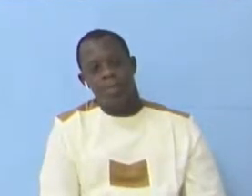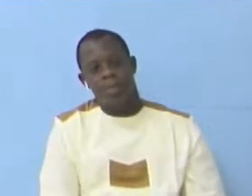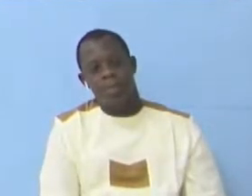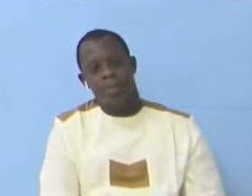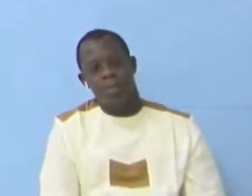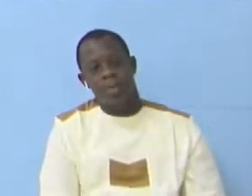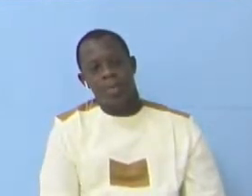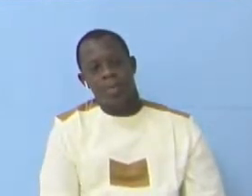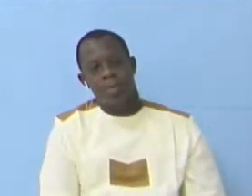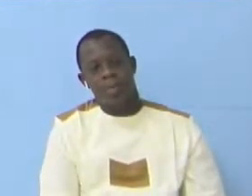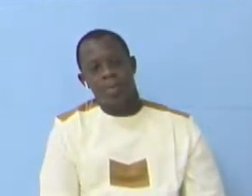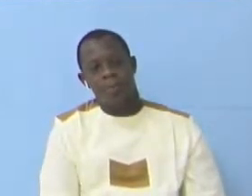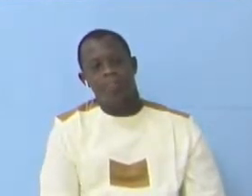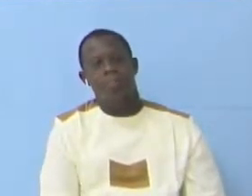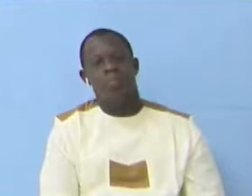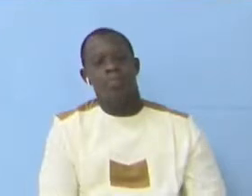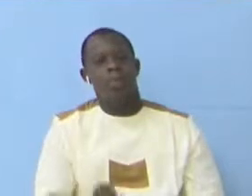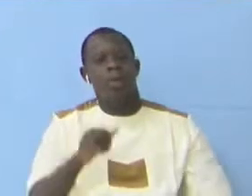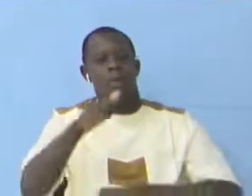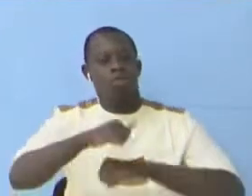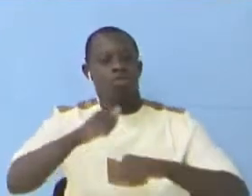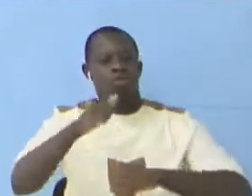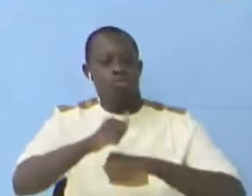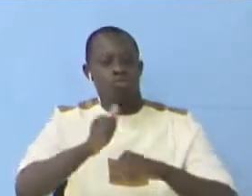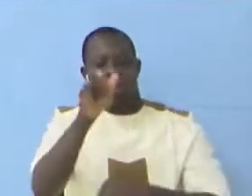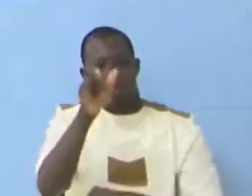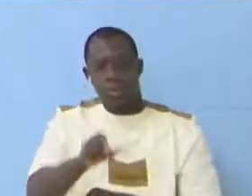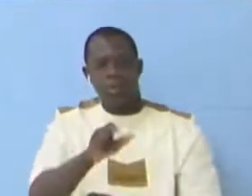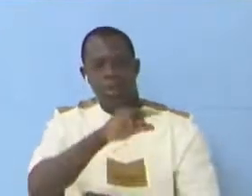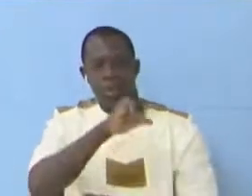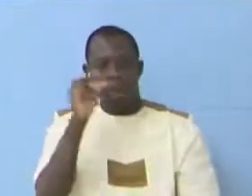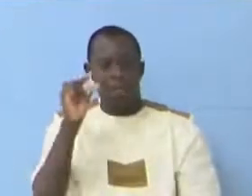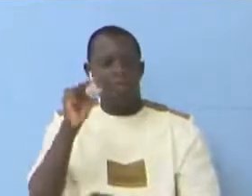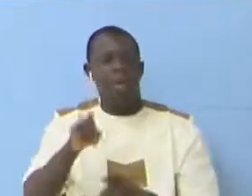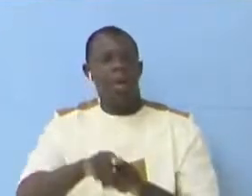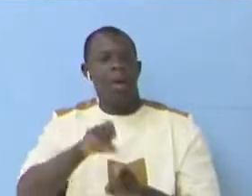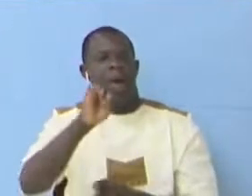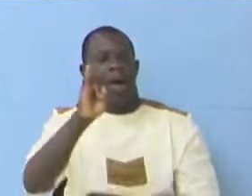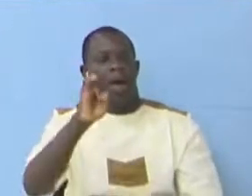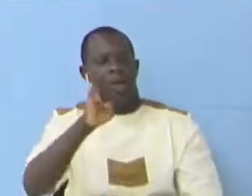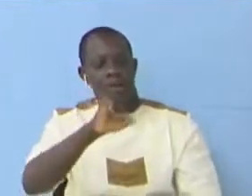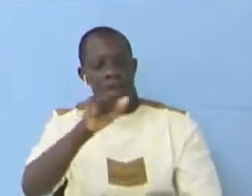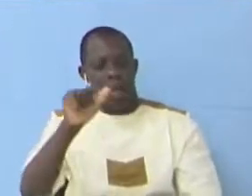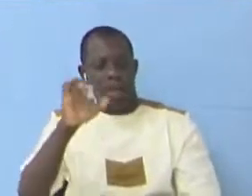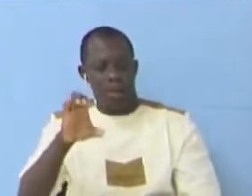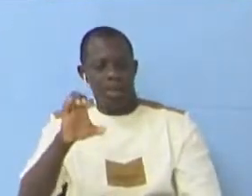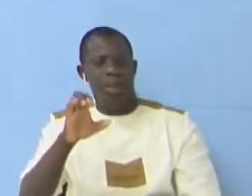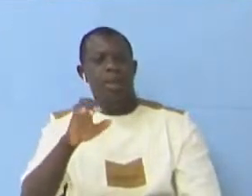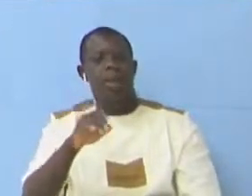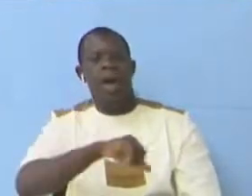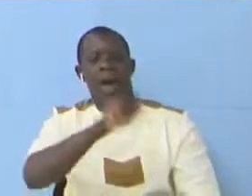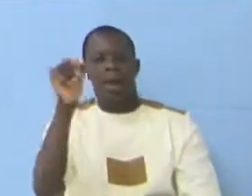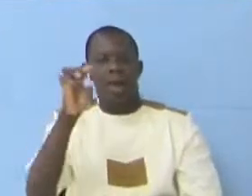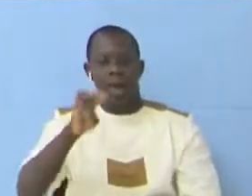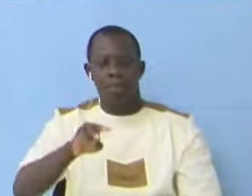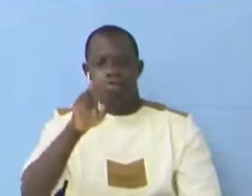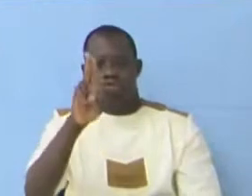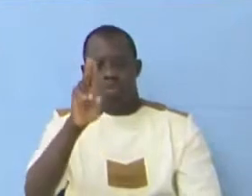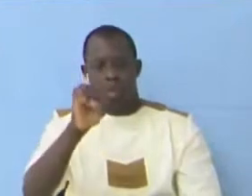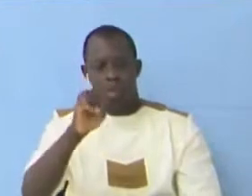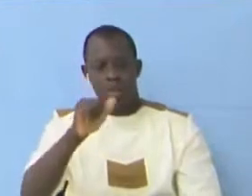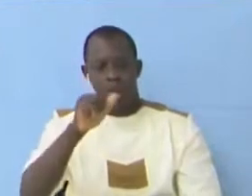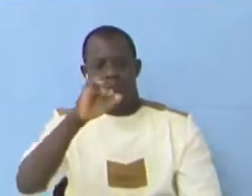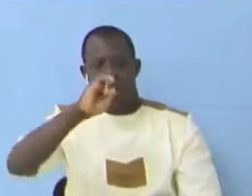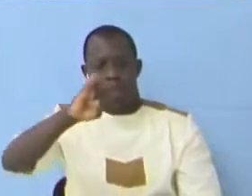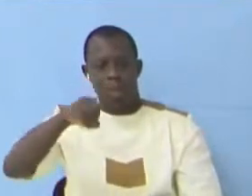yi. The torture of Izad Faraj and Musa Diop. mitital giñ teg ci kaw Issa Faraj ak Musa Diop bi